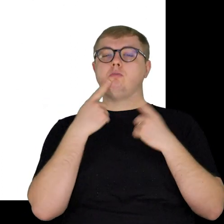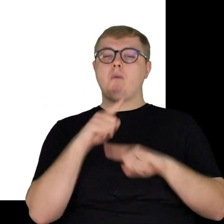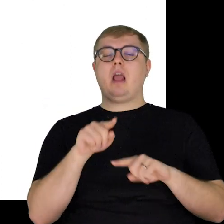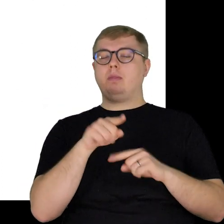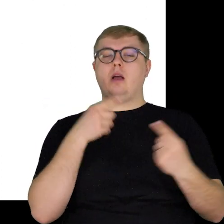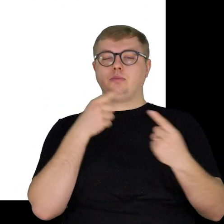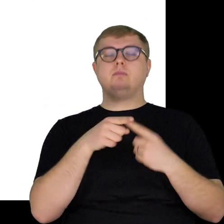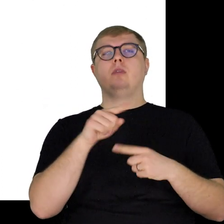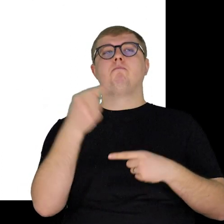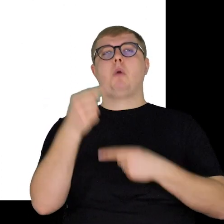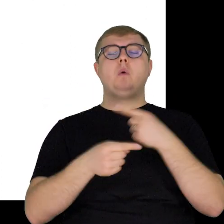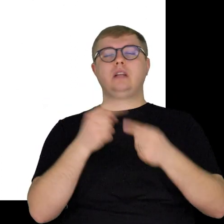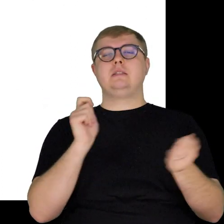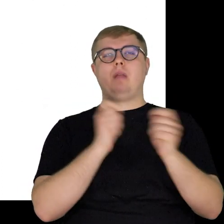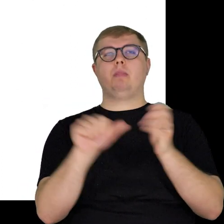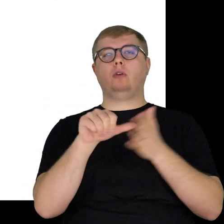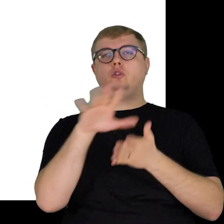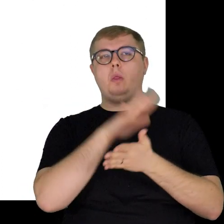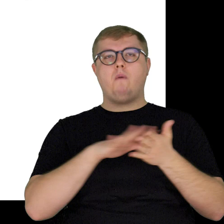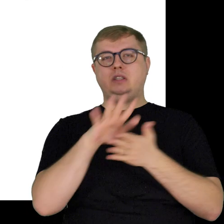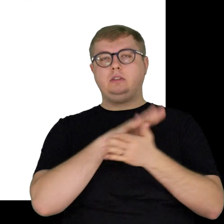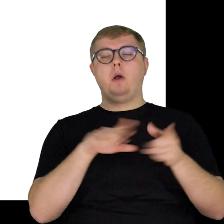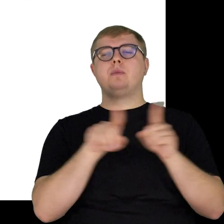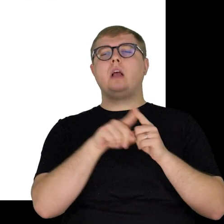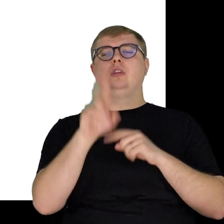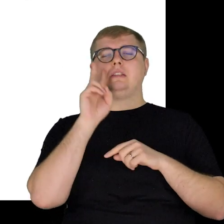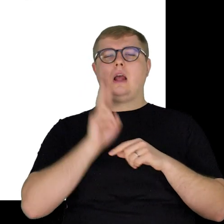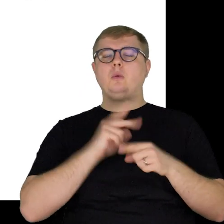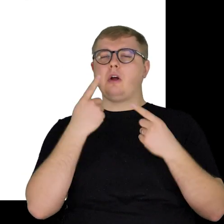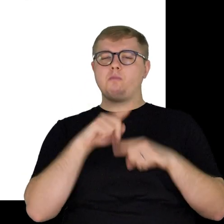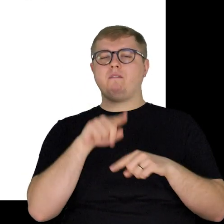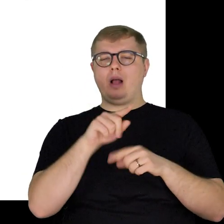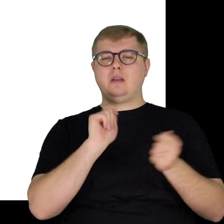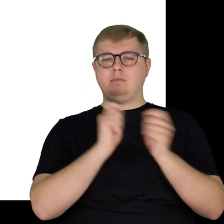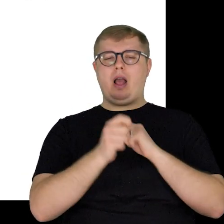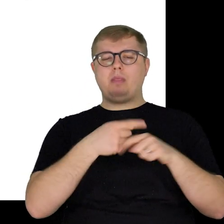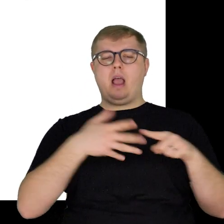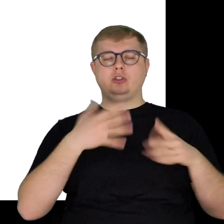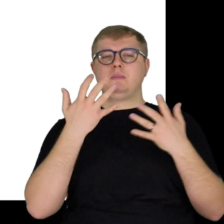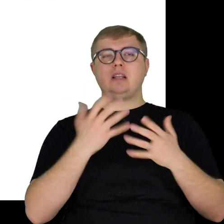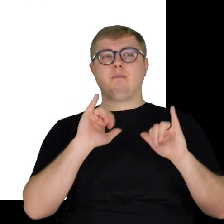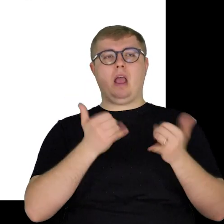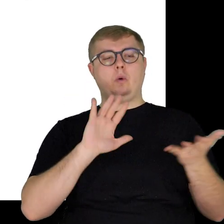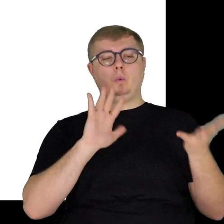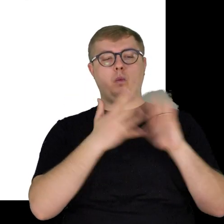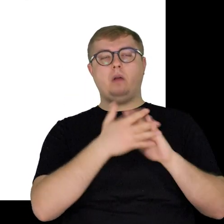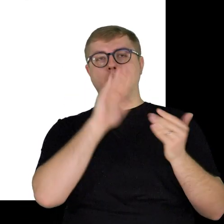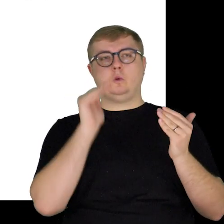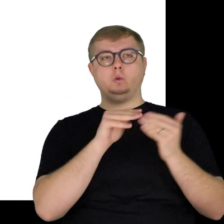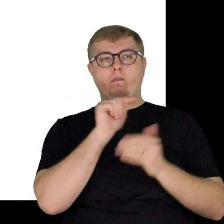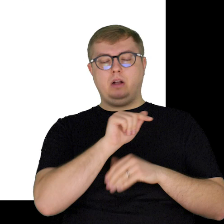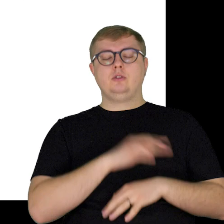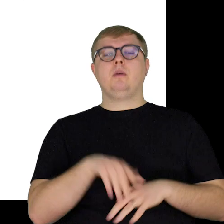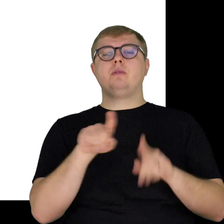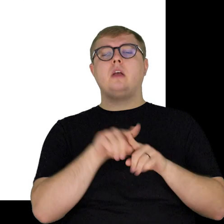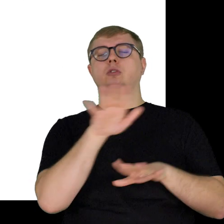somehow stabilize. So you can see some of these more abstract type ideas that exist at a sort of theoretical level, we could see